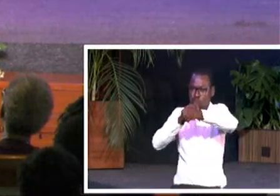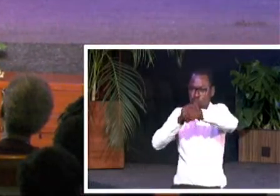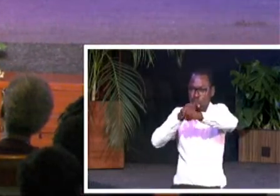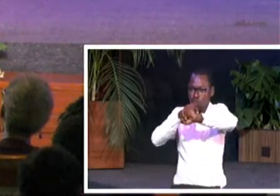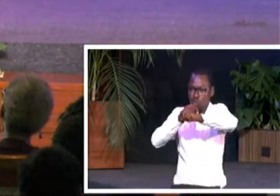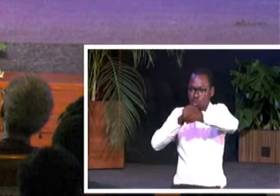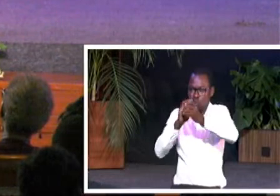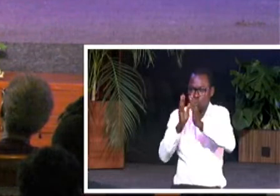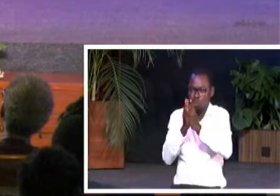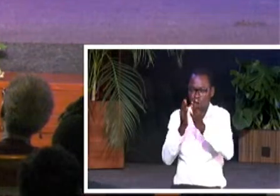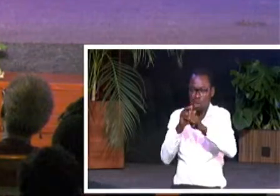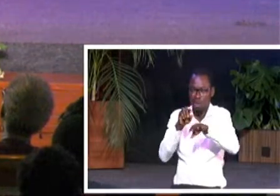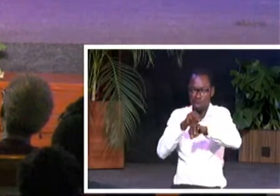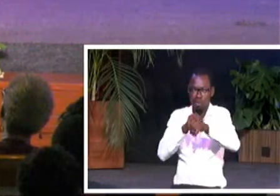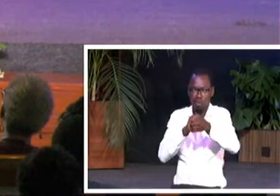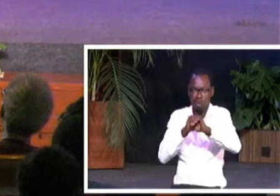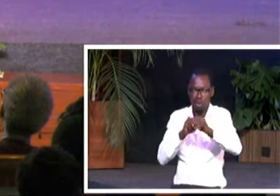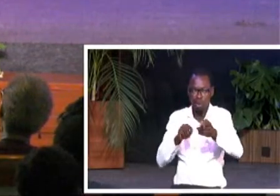A hardcover book,